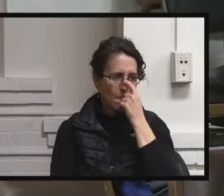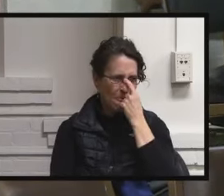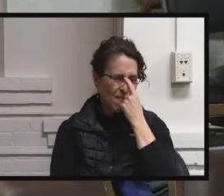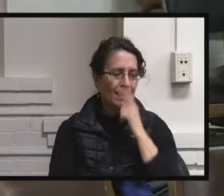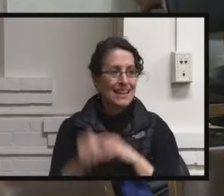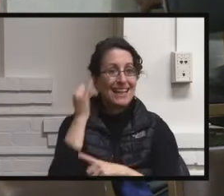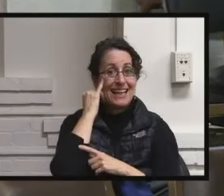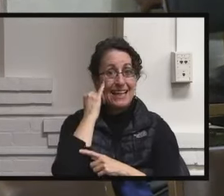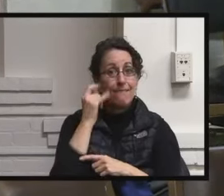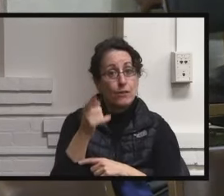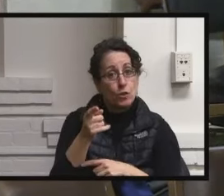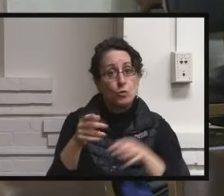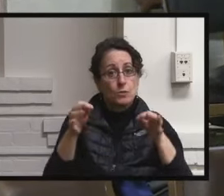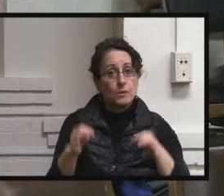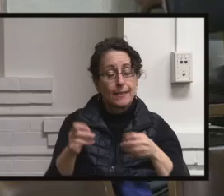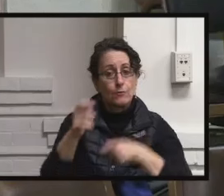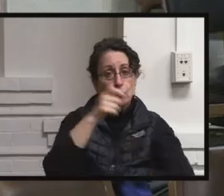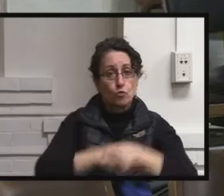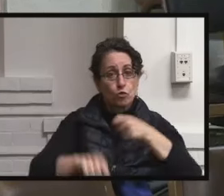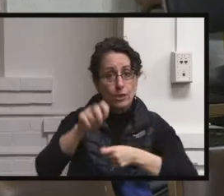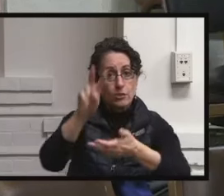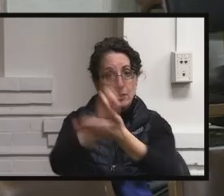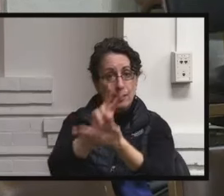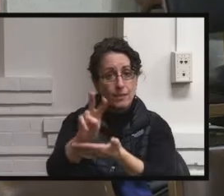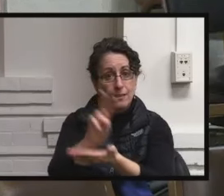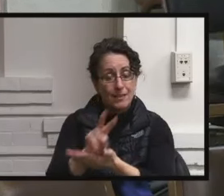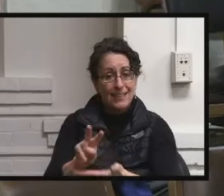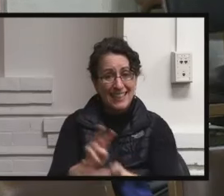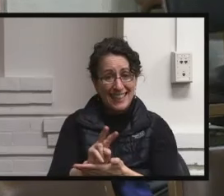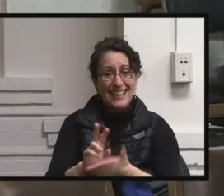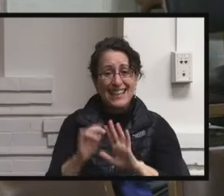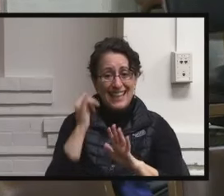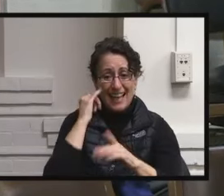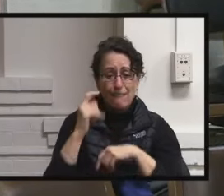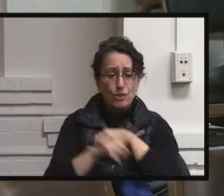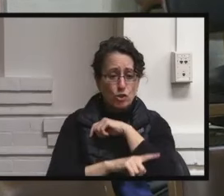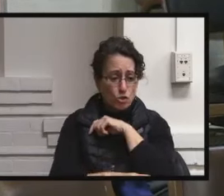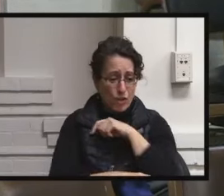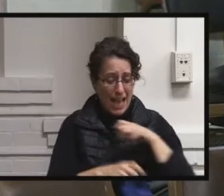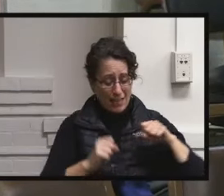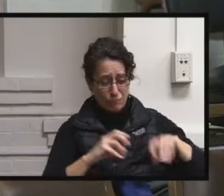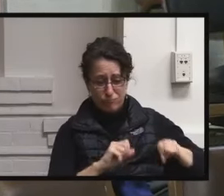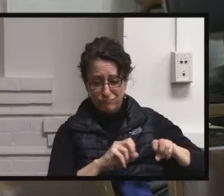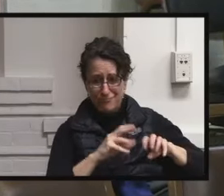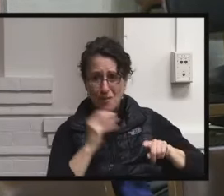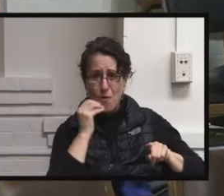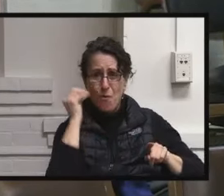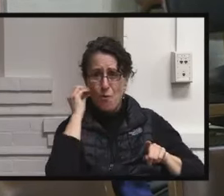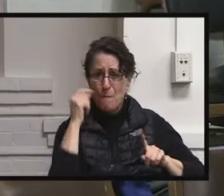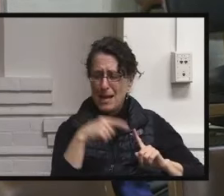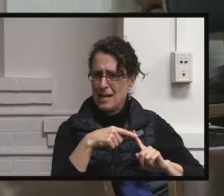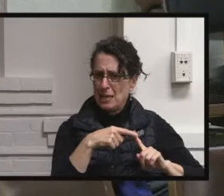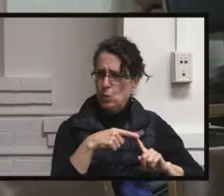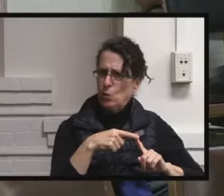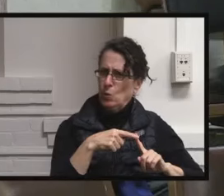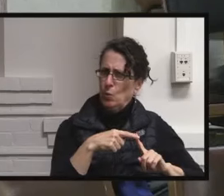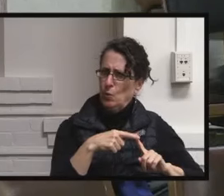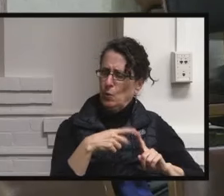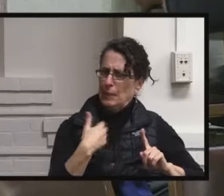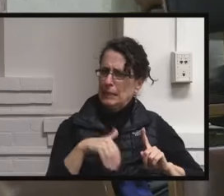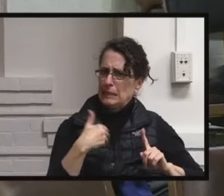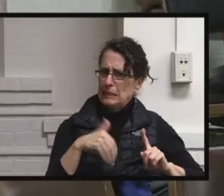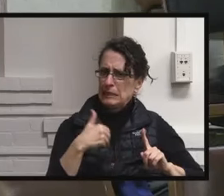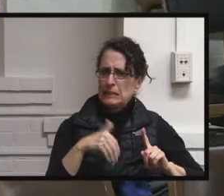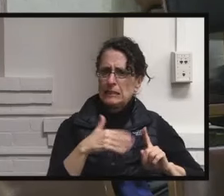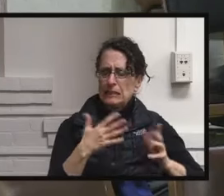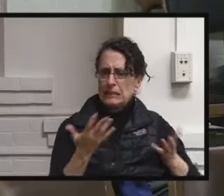go to every other week and people are storing those, the idea of trying to figure out how to make it, you